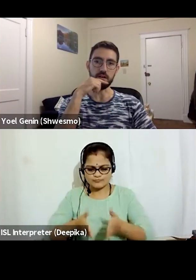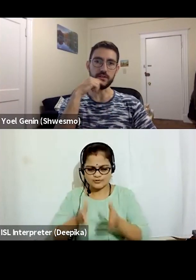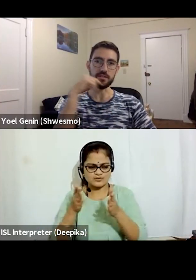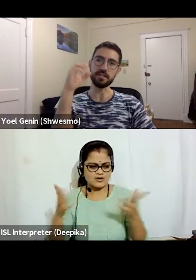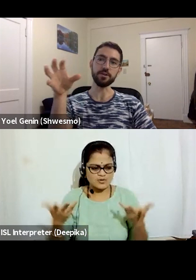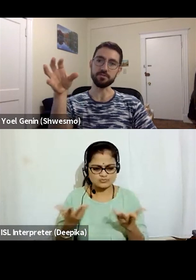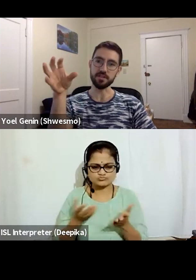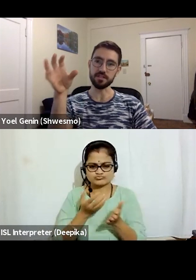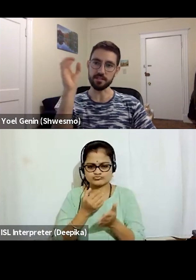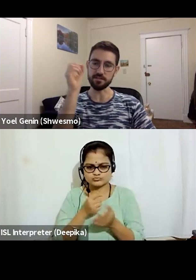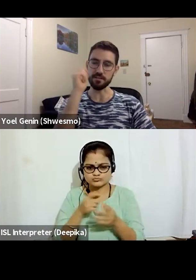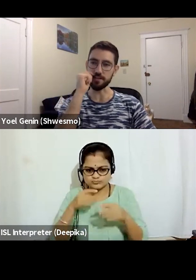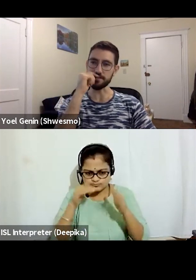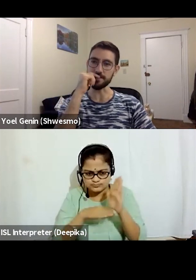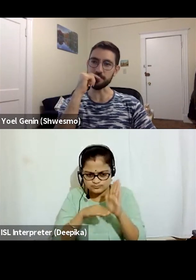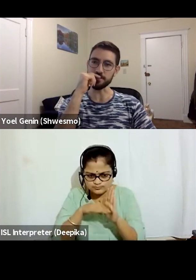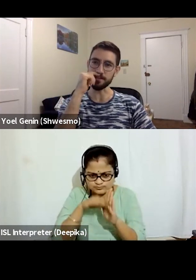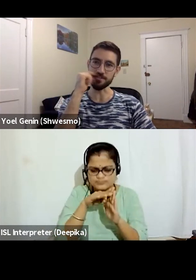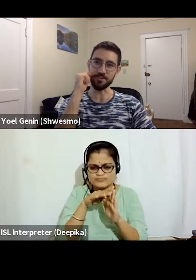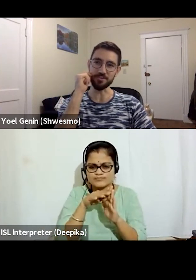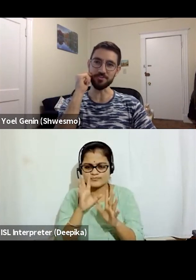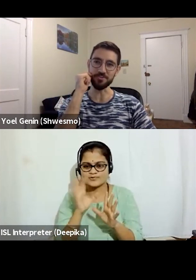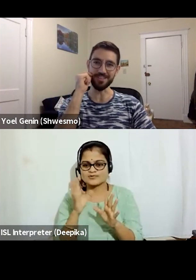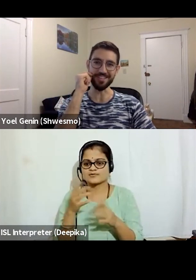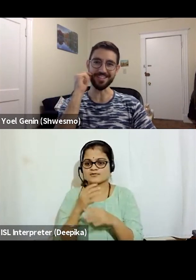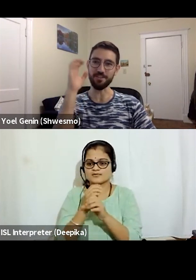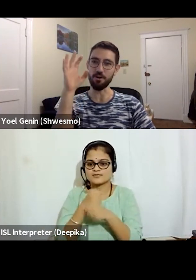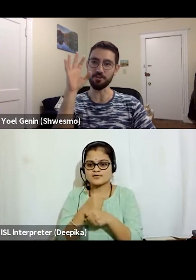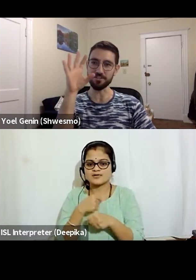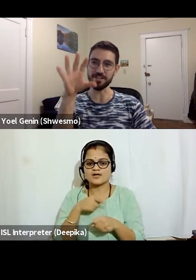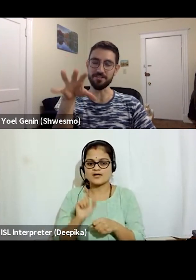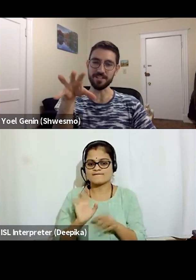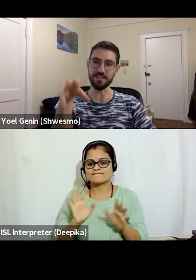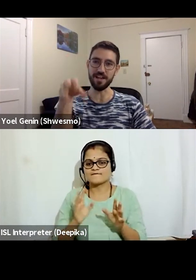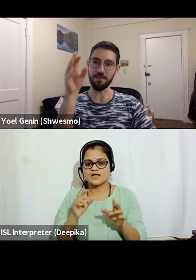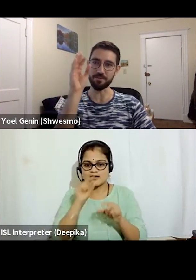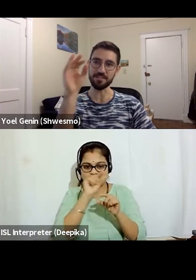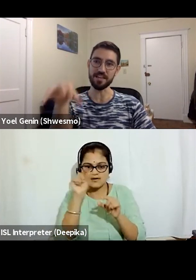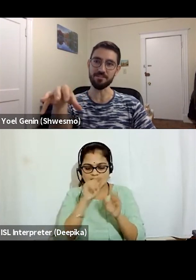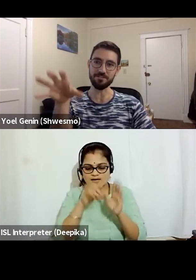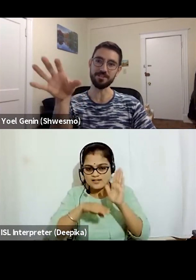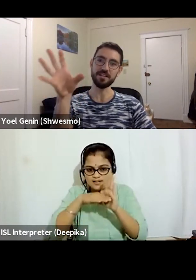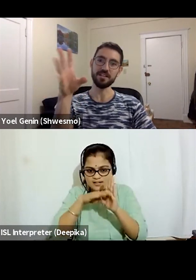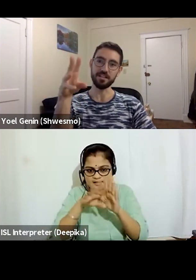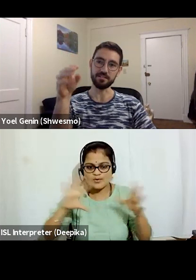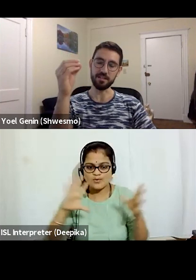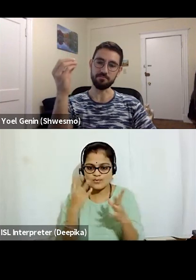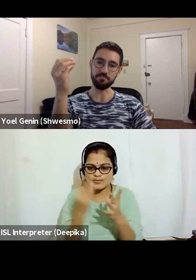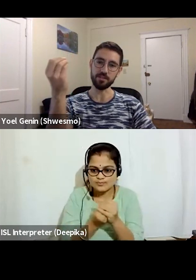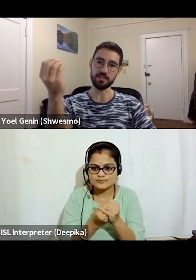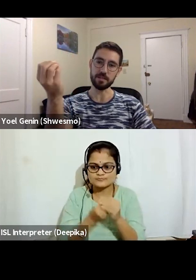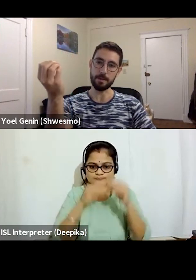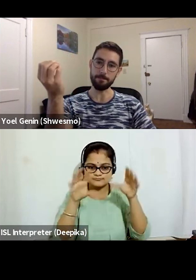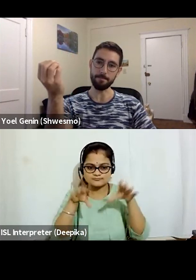is these layers. I think that's the kind of the secret sauce to what you do. I think all these layers kind of happen together,